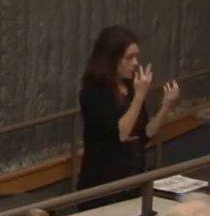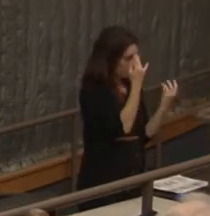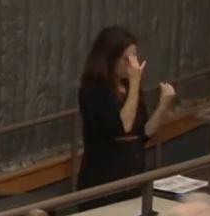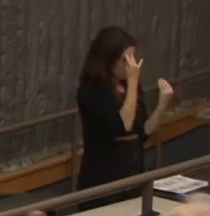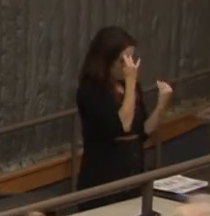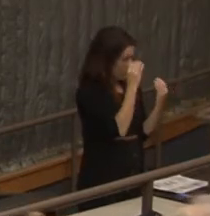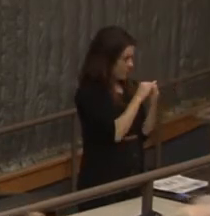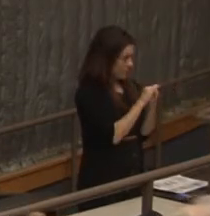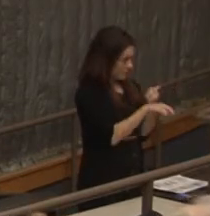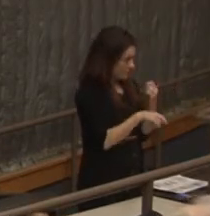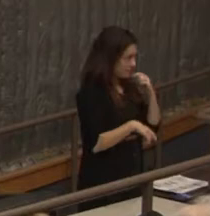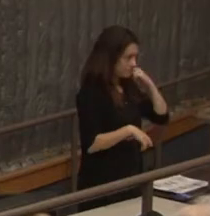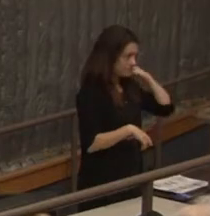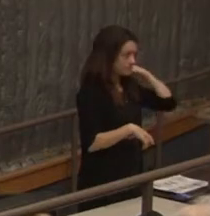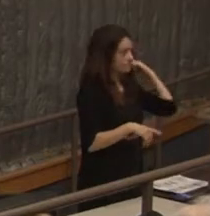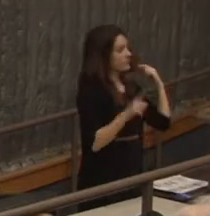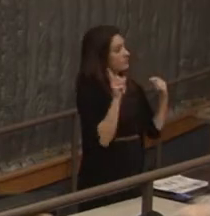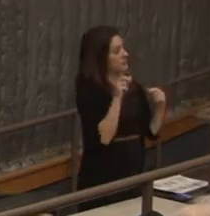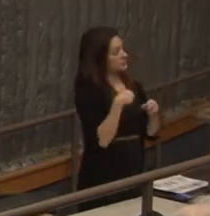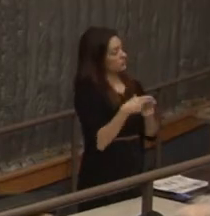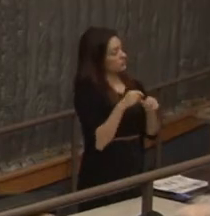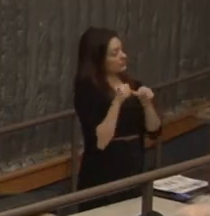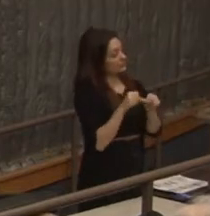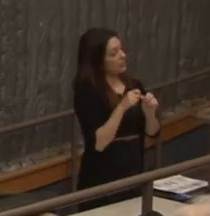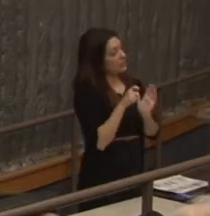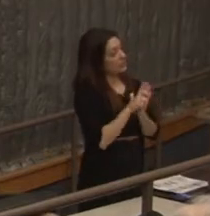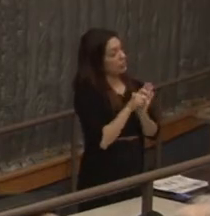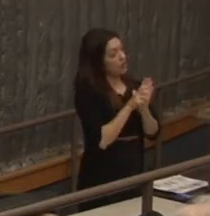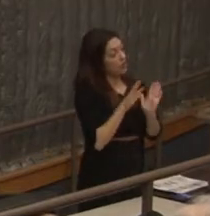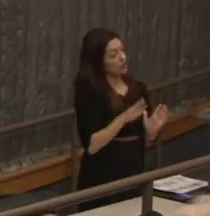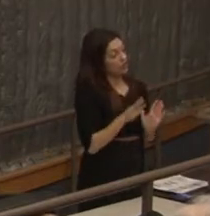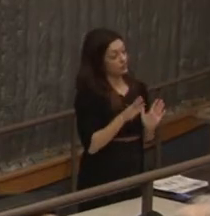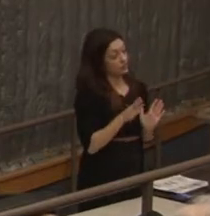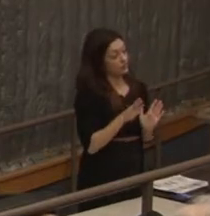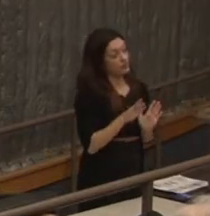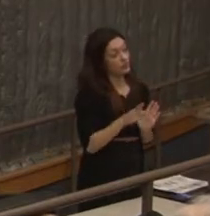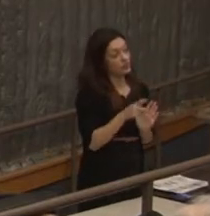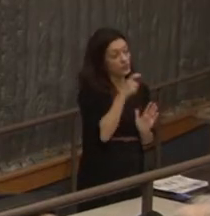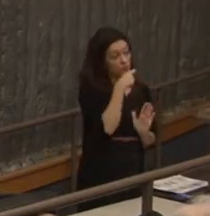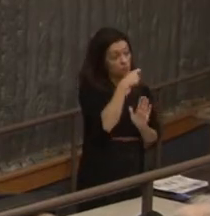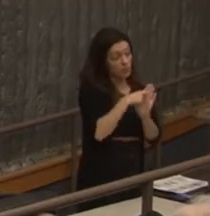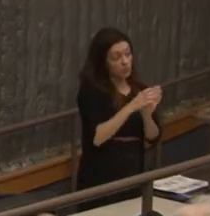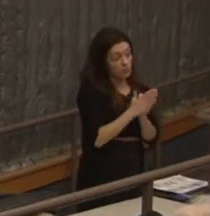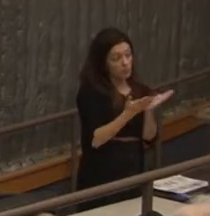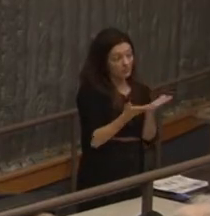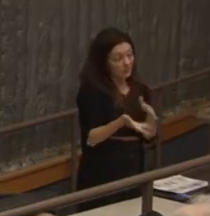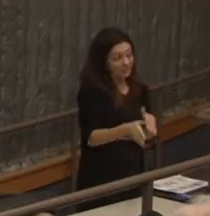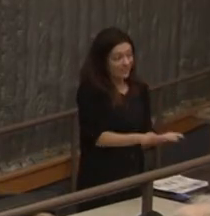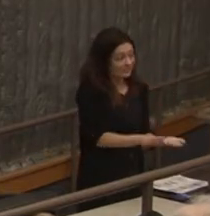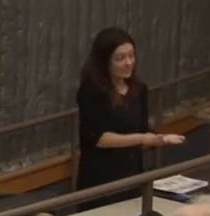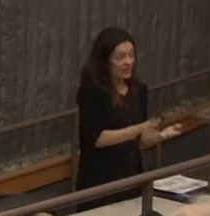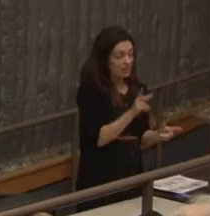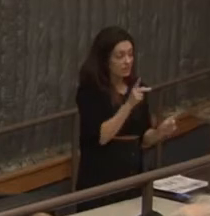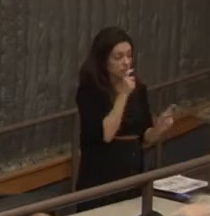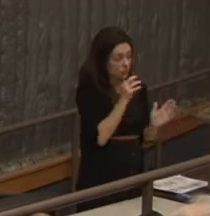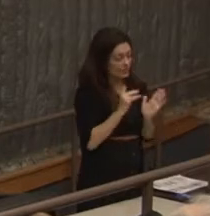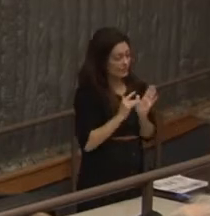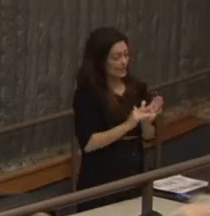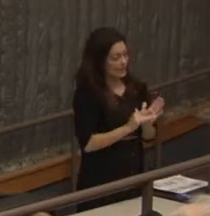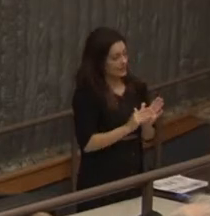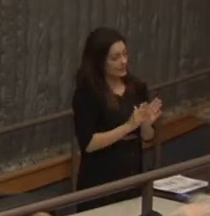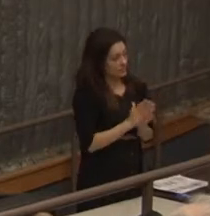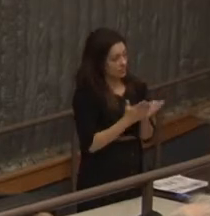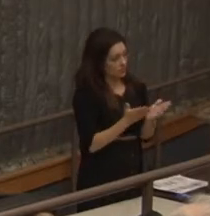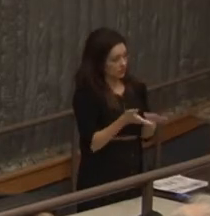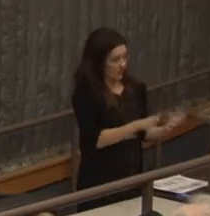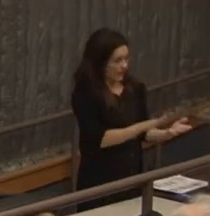persistence. The authors of these books are dead. The people who read this, studied these books are dead, but the books